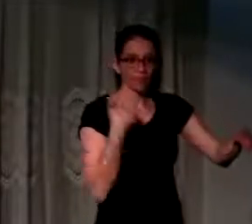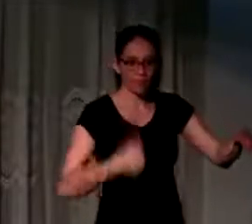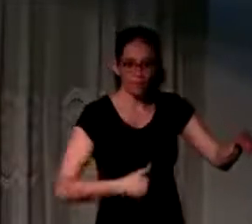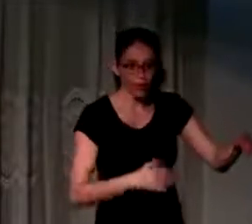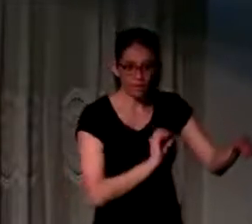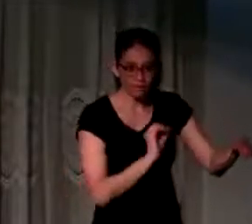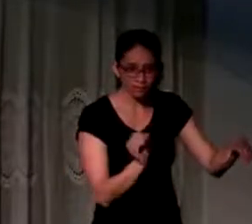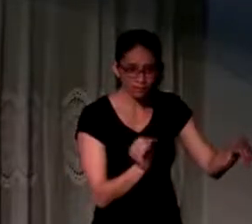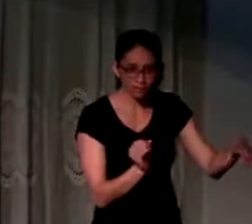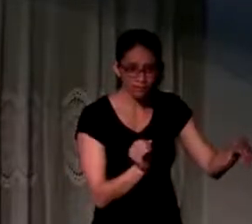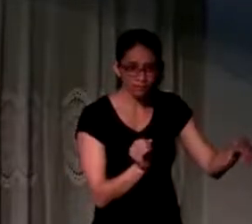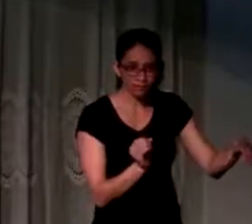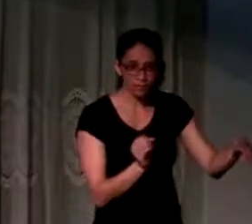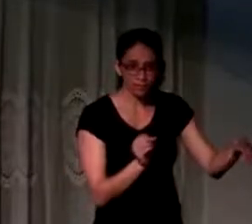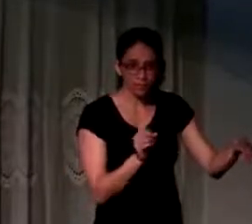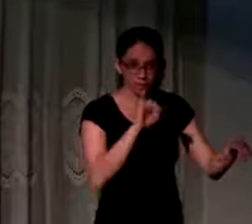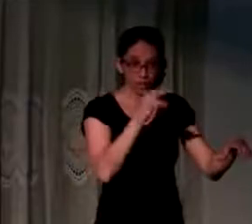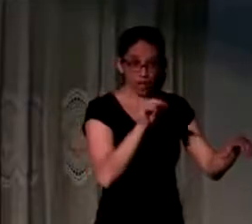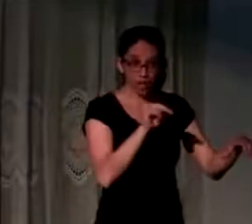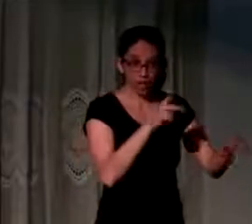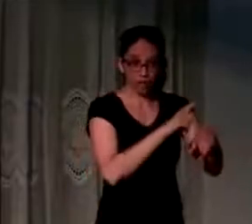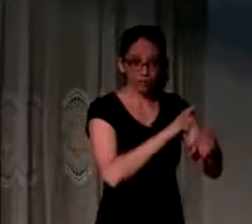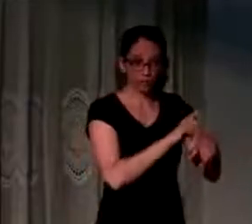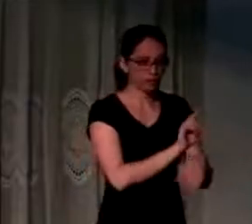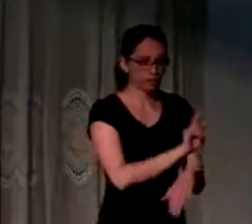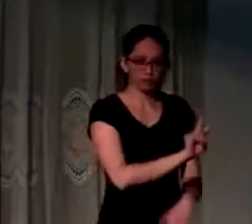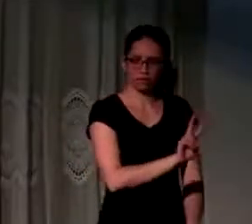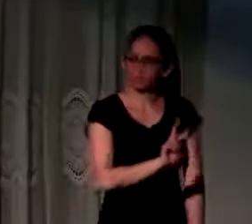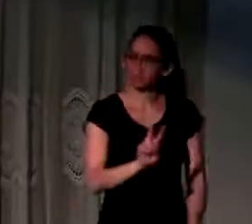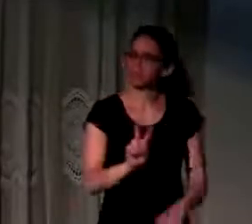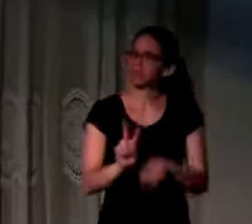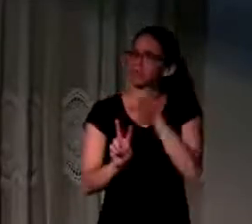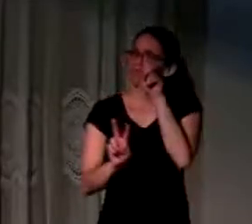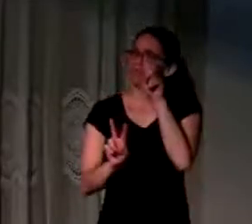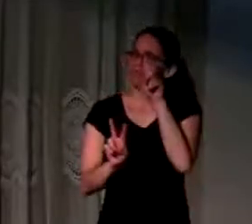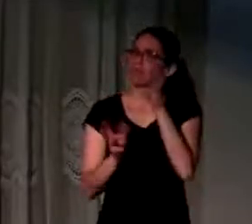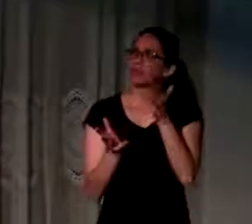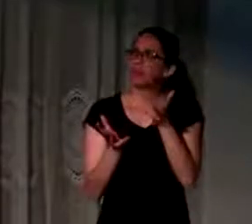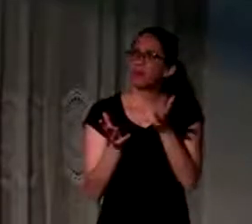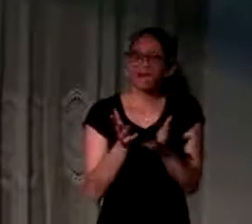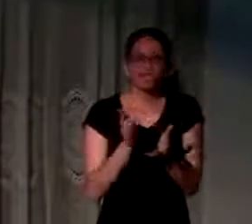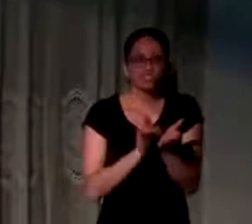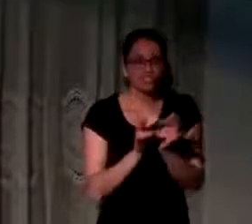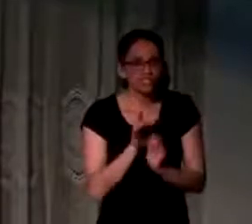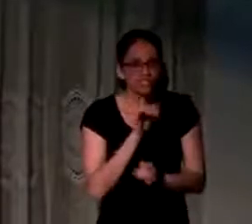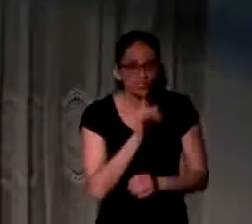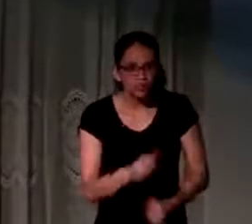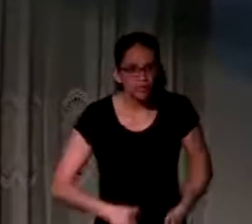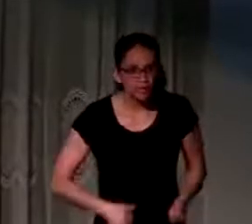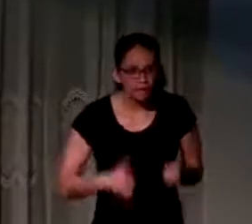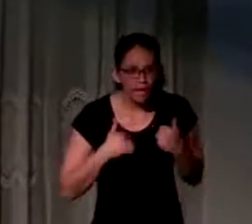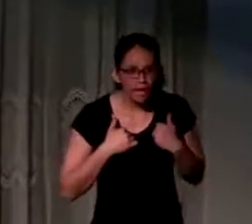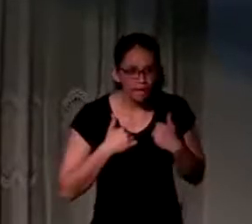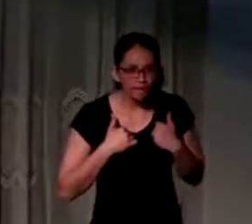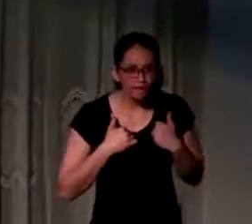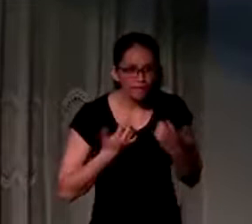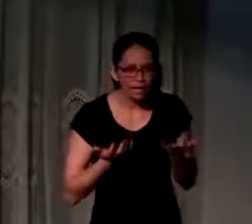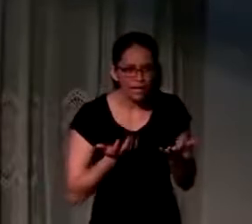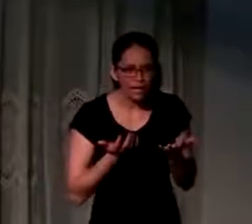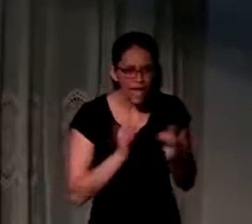And they walk away. Maybe he's alive. What would it mean to